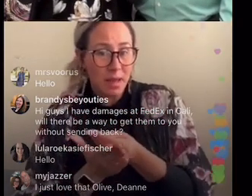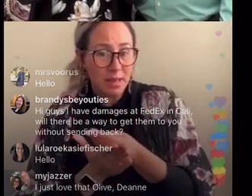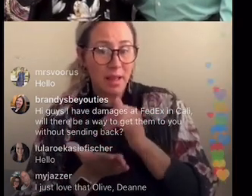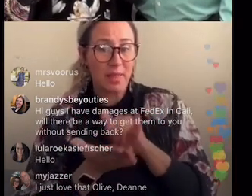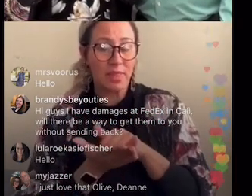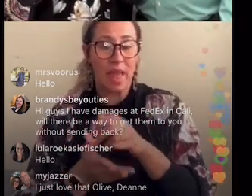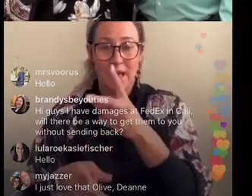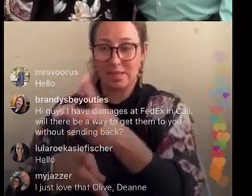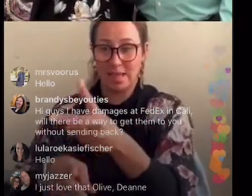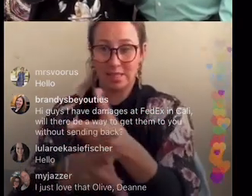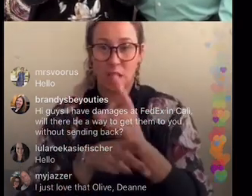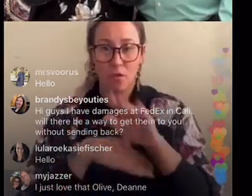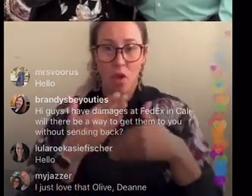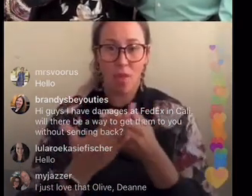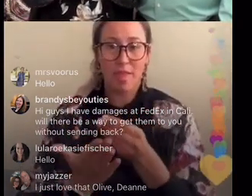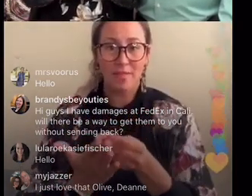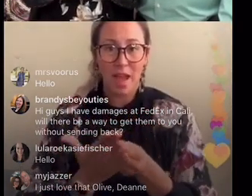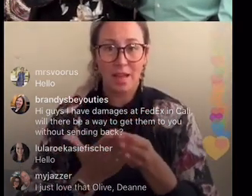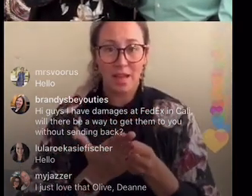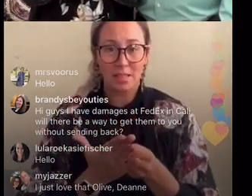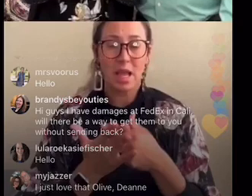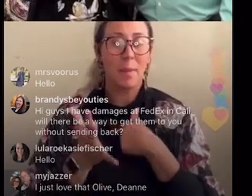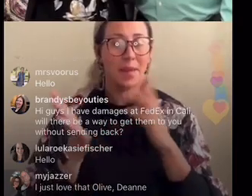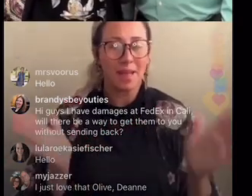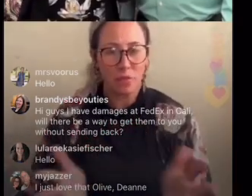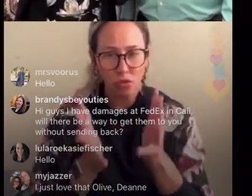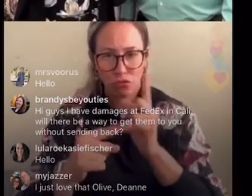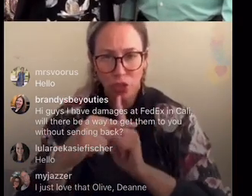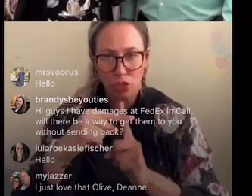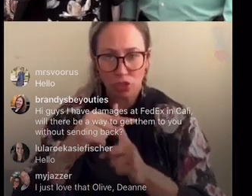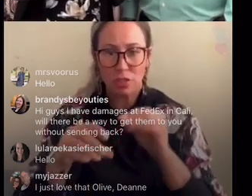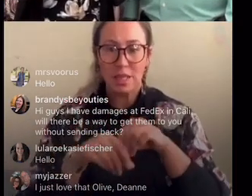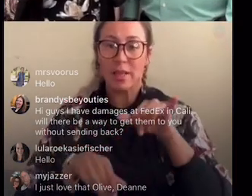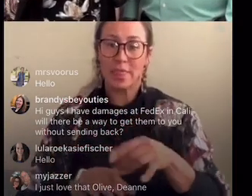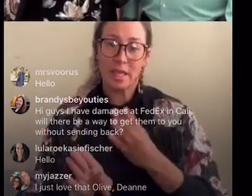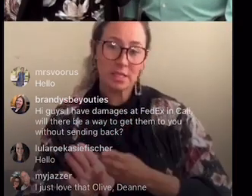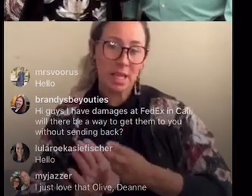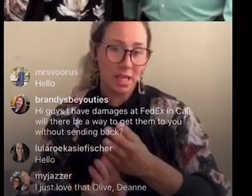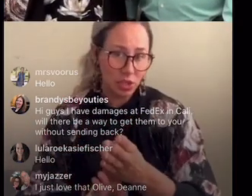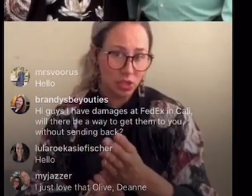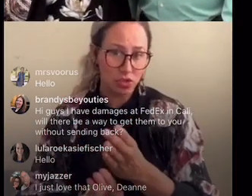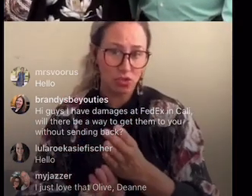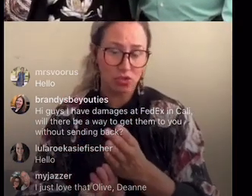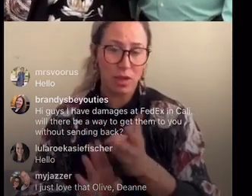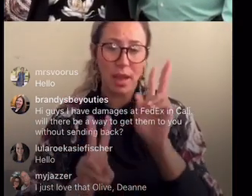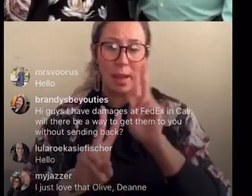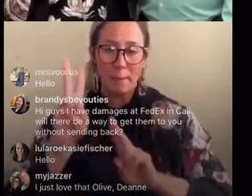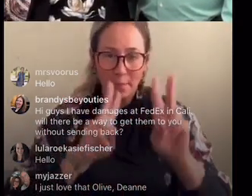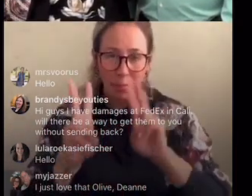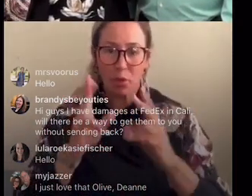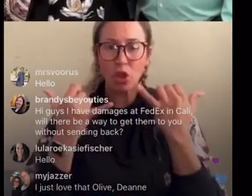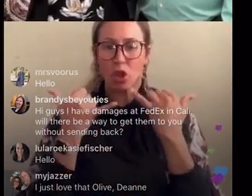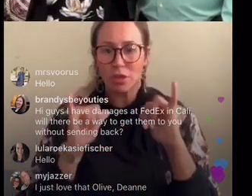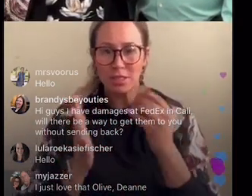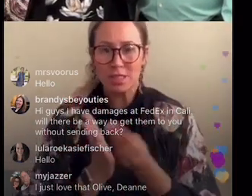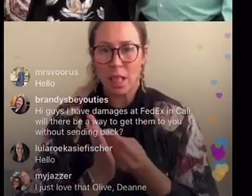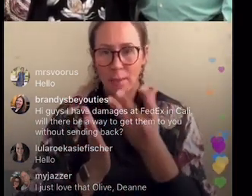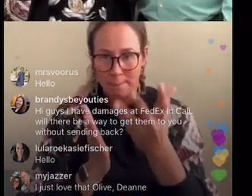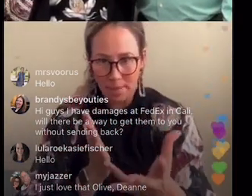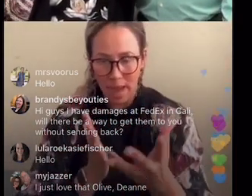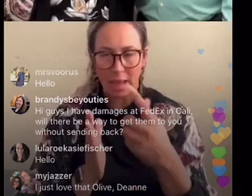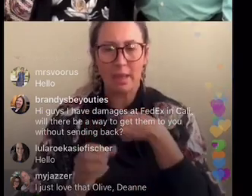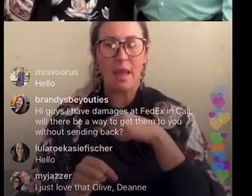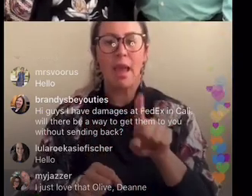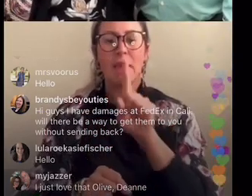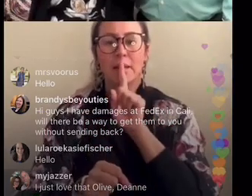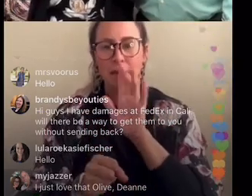care of the finances. Now, I'm going to give you reassurance. In this industry, people are still buying. I guarantee